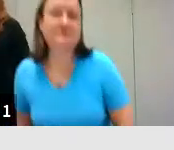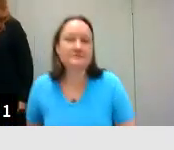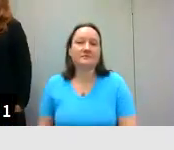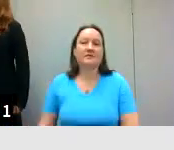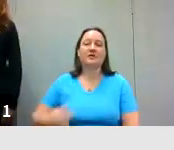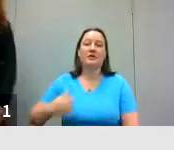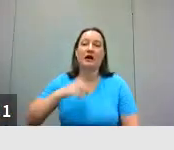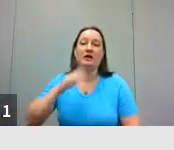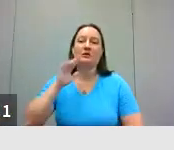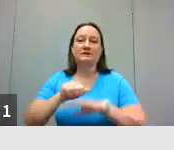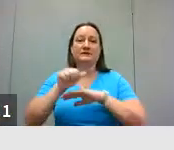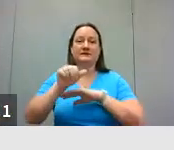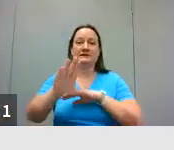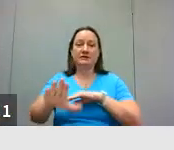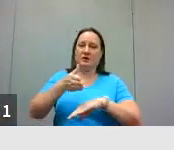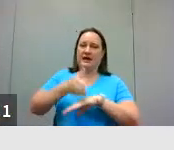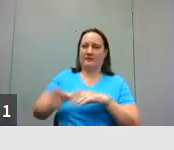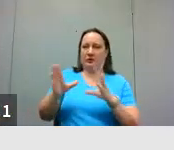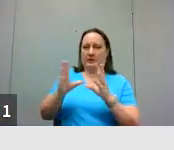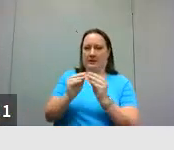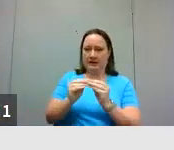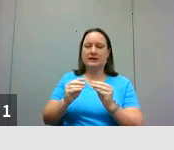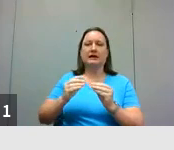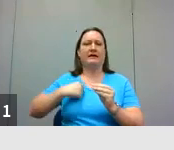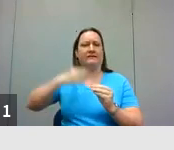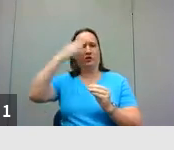has changed in the content of the bylaws.